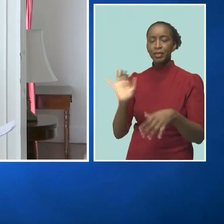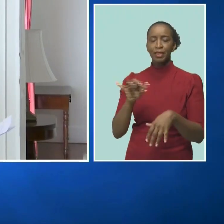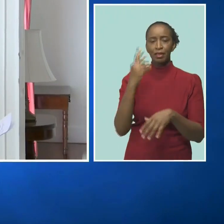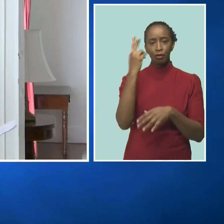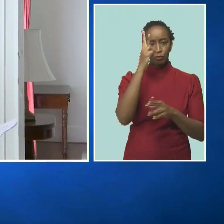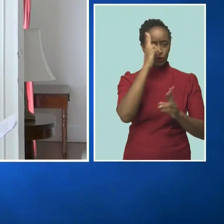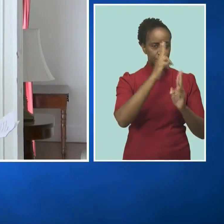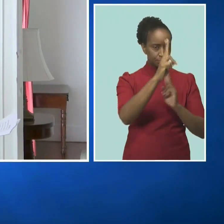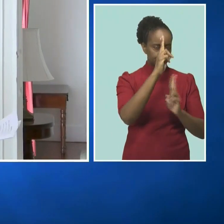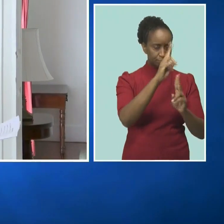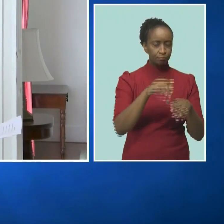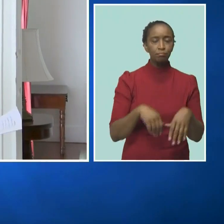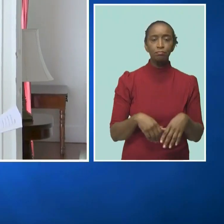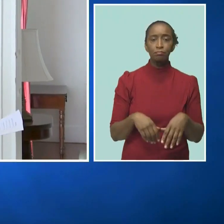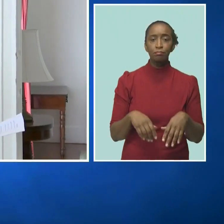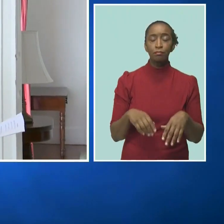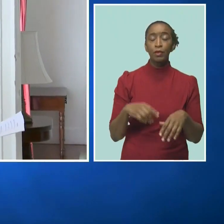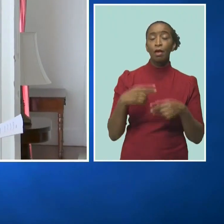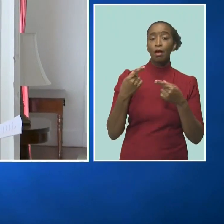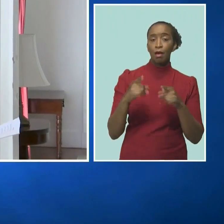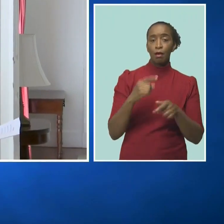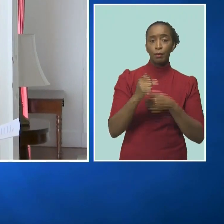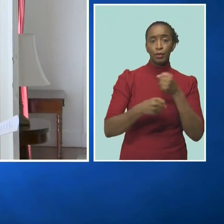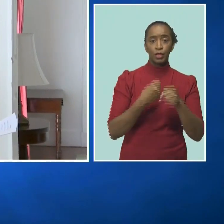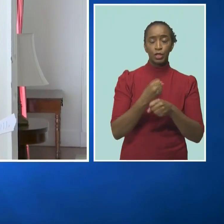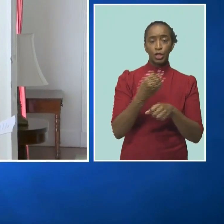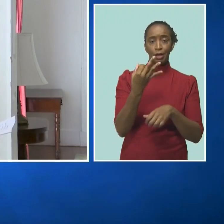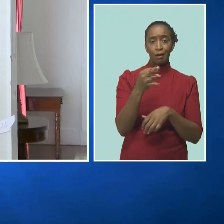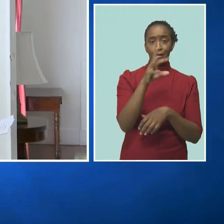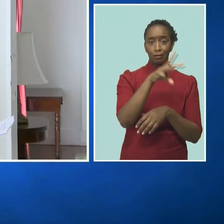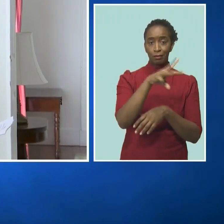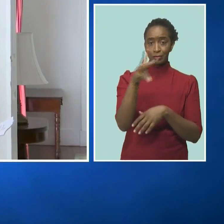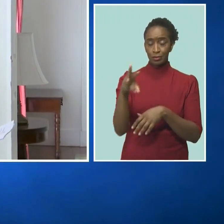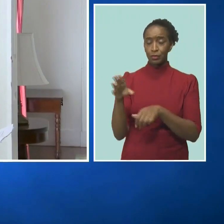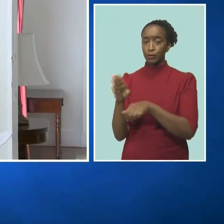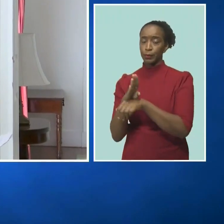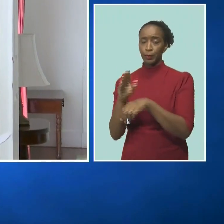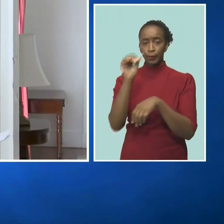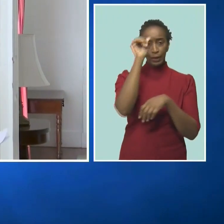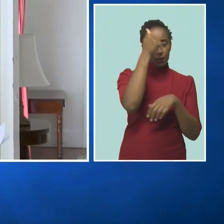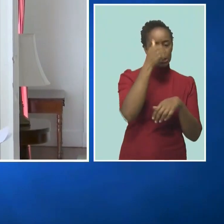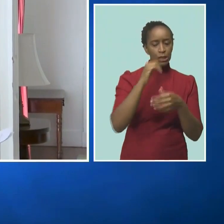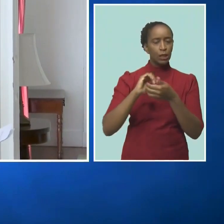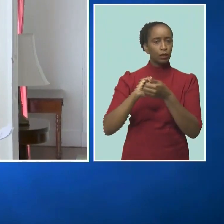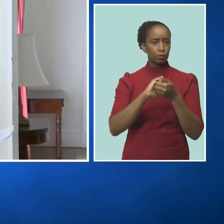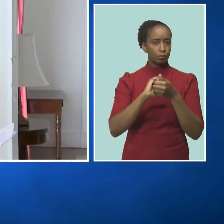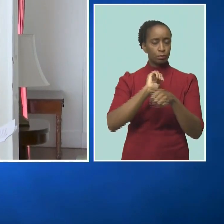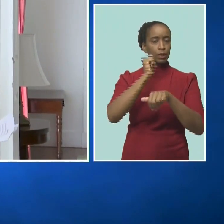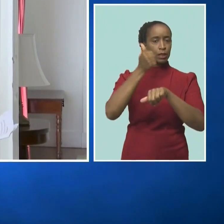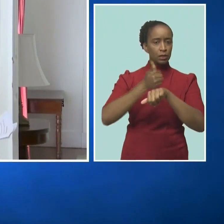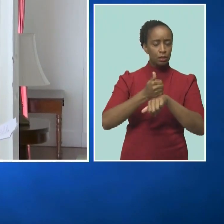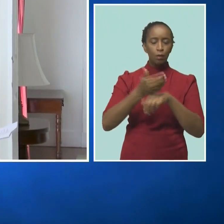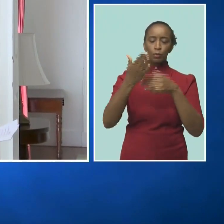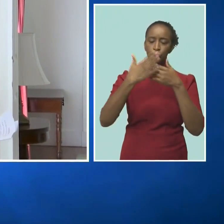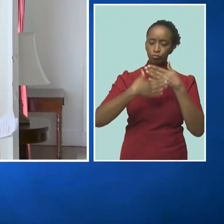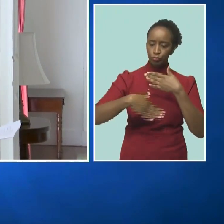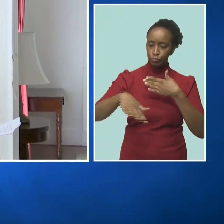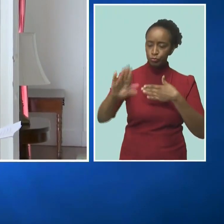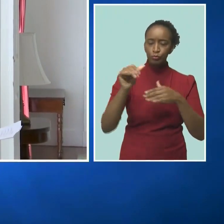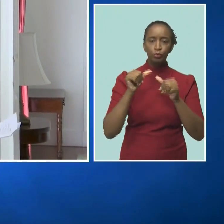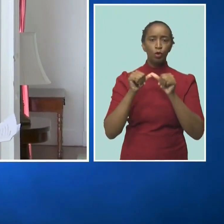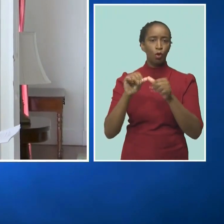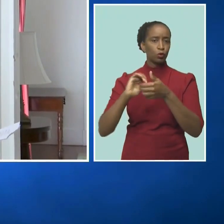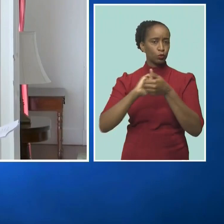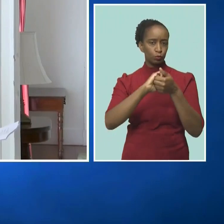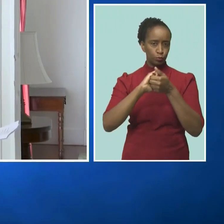November 1966, they have built and cultivated a robust partnership. Bilateral relations between the